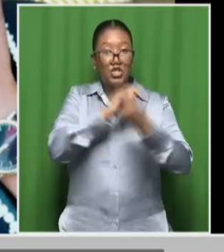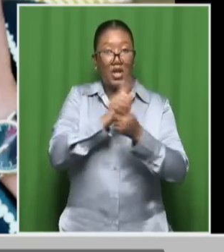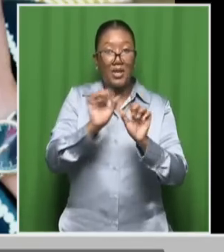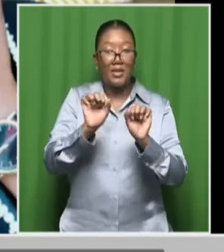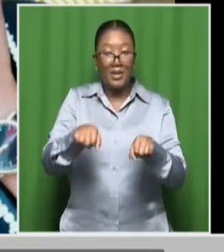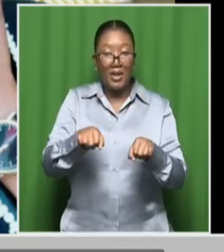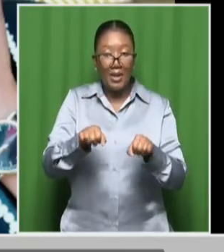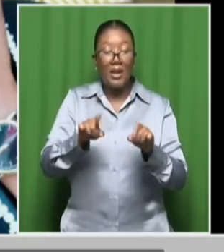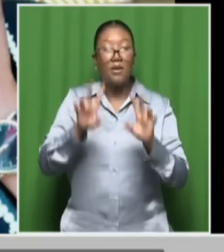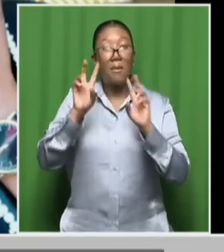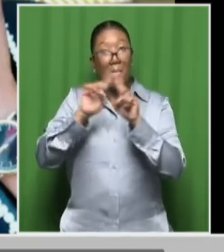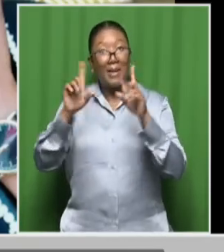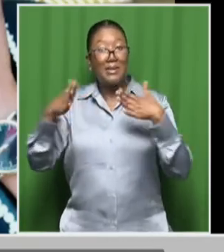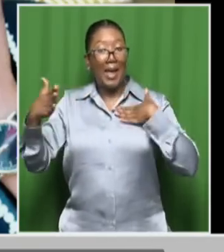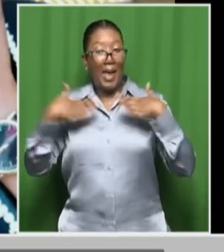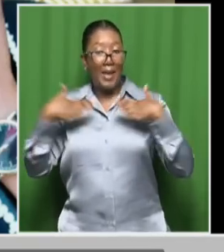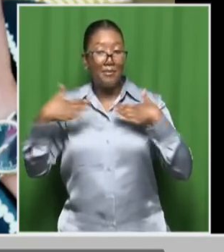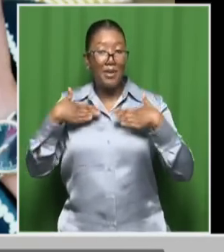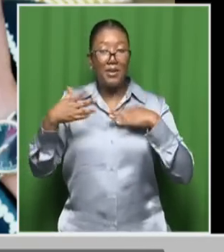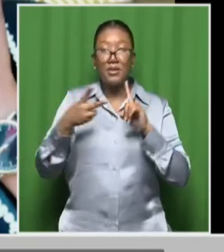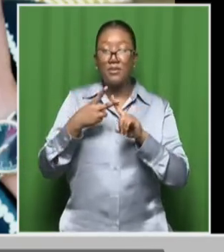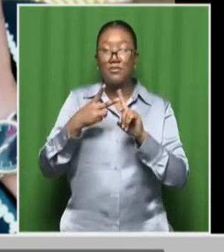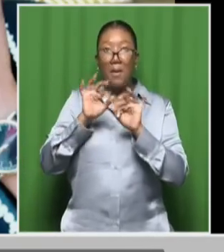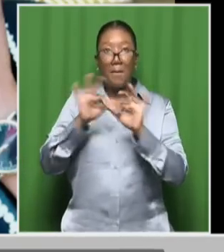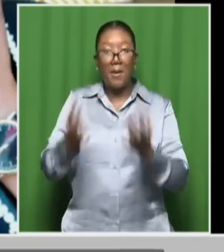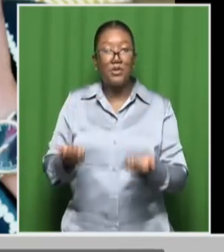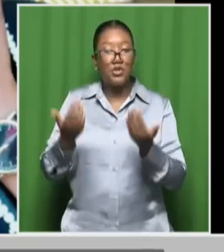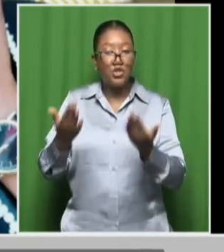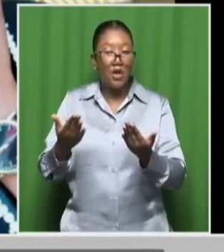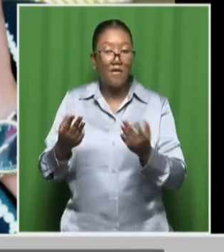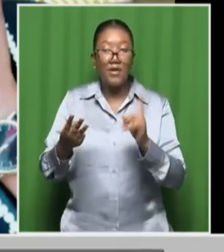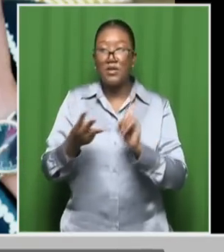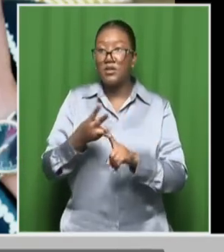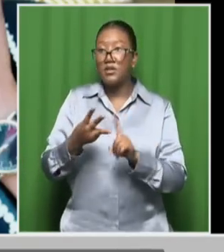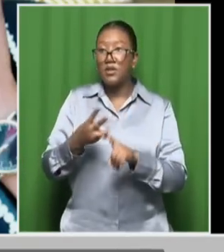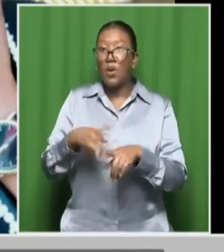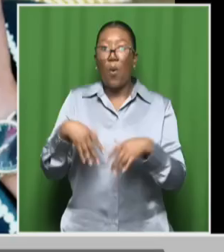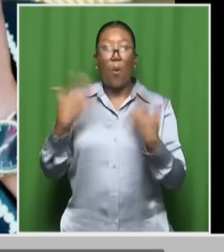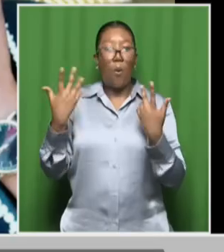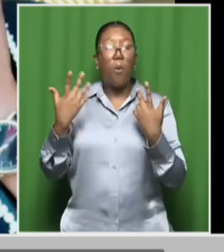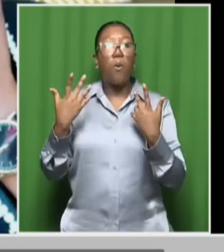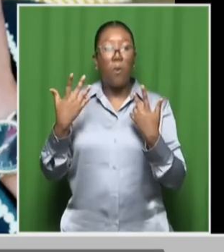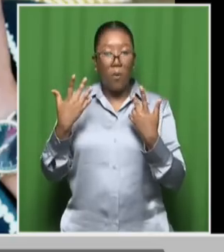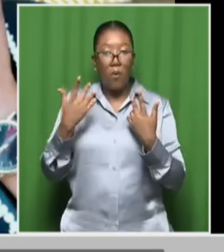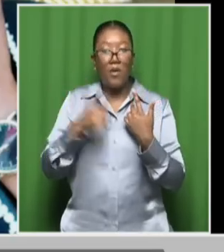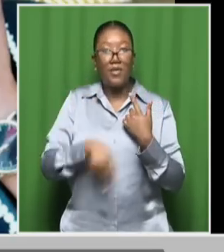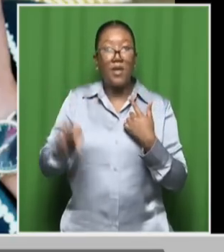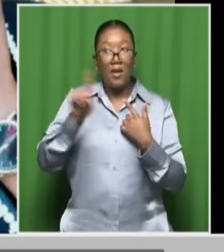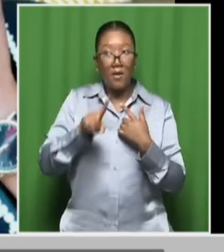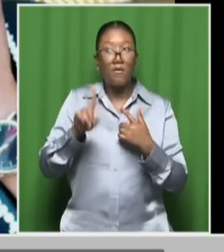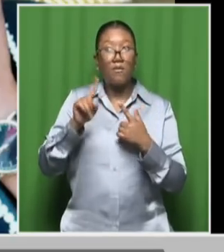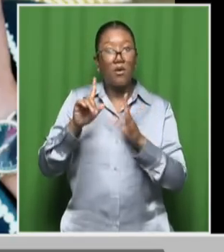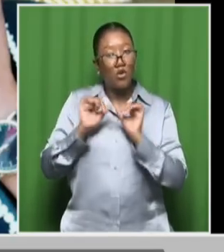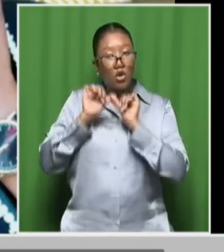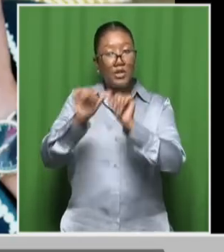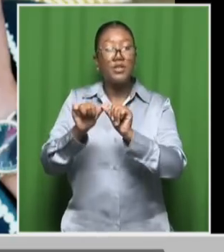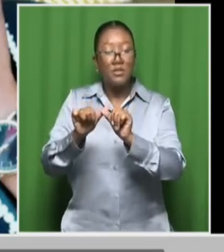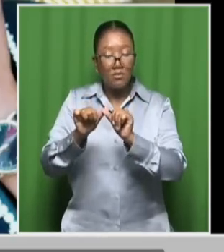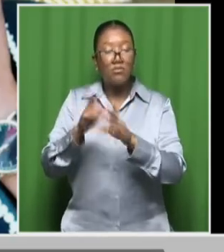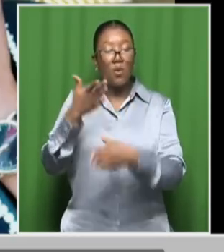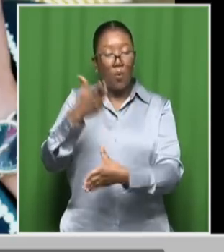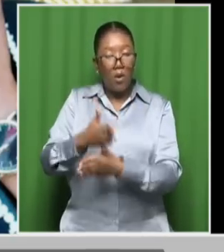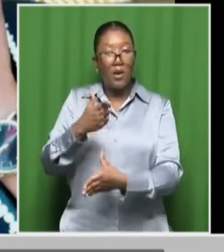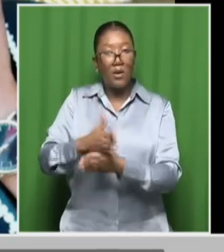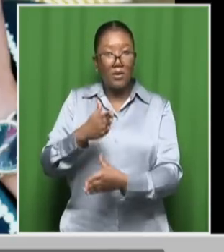of administration, public service, or the technocrats, they are still there to continue to do the